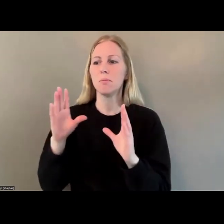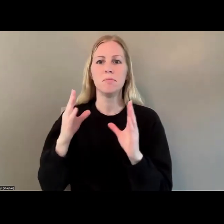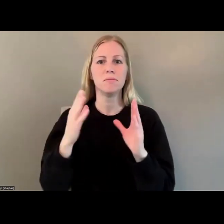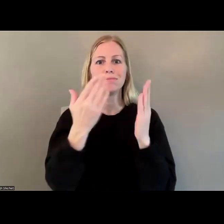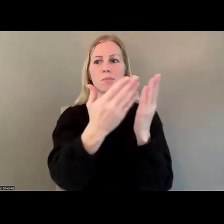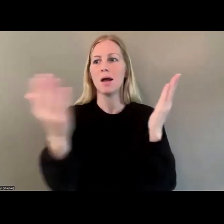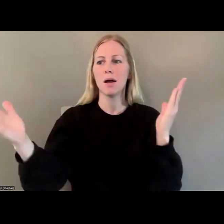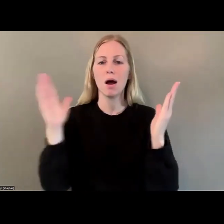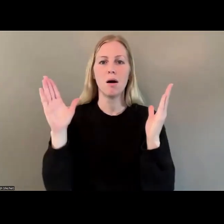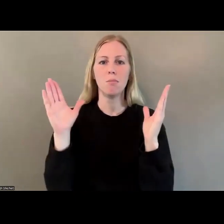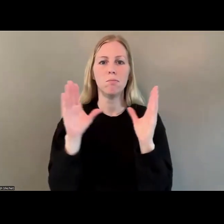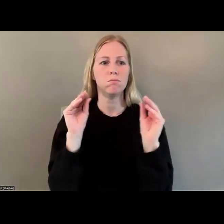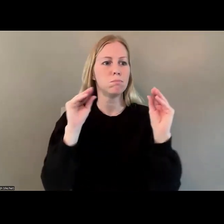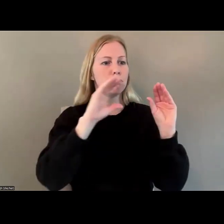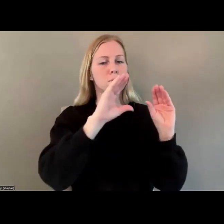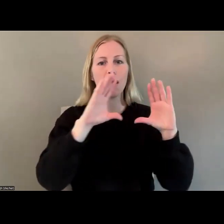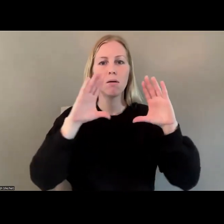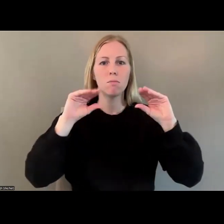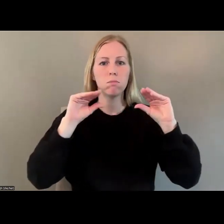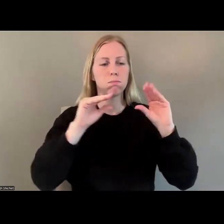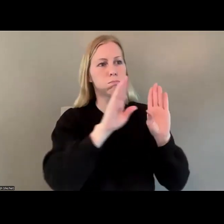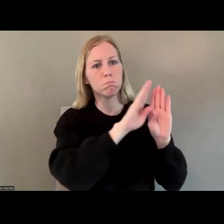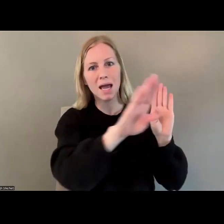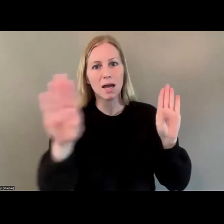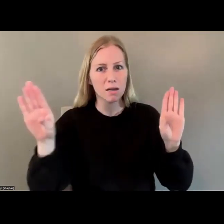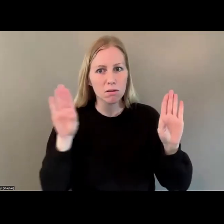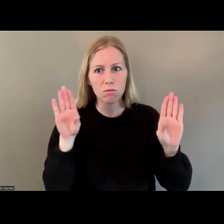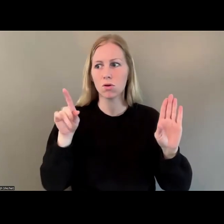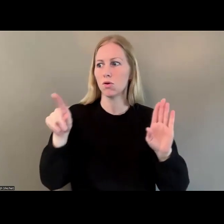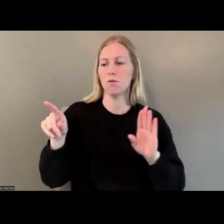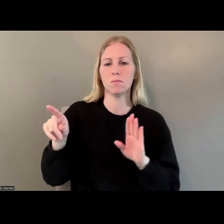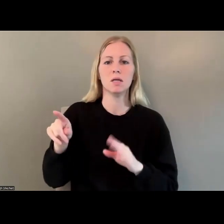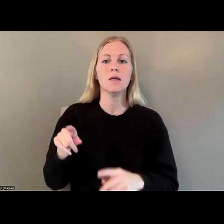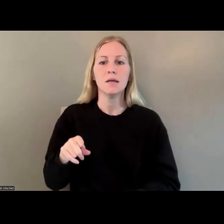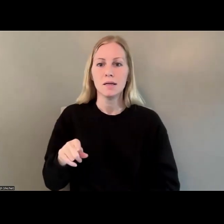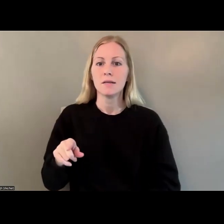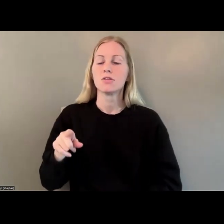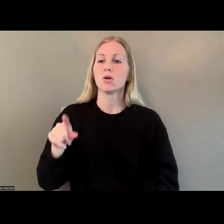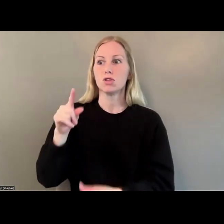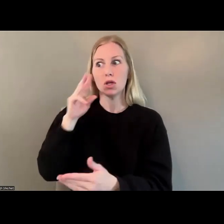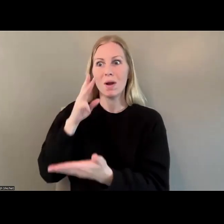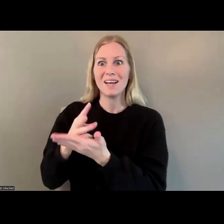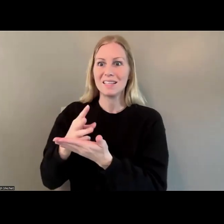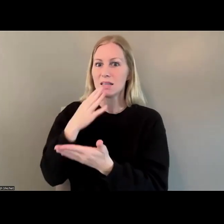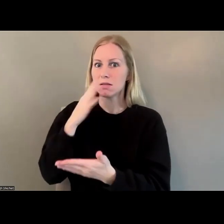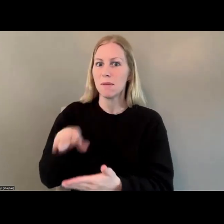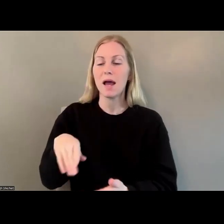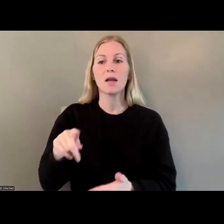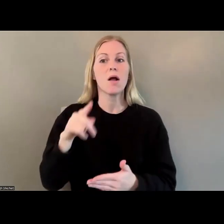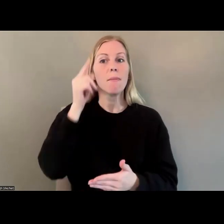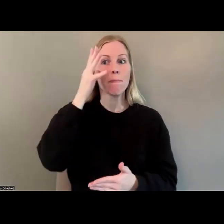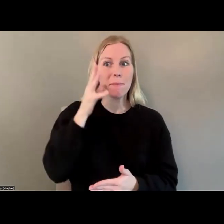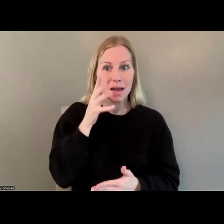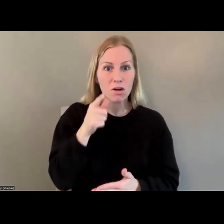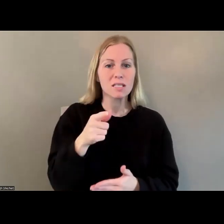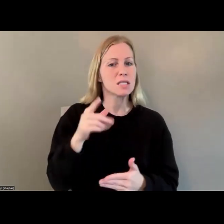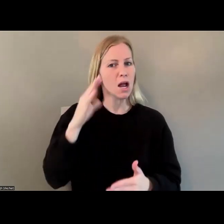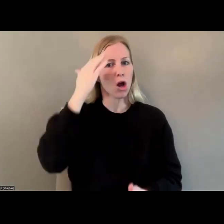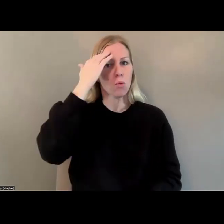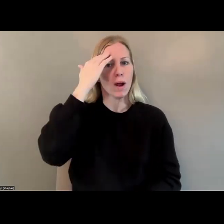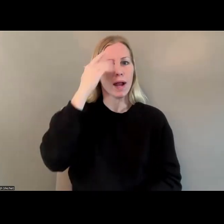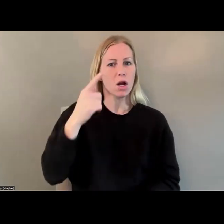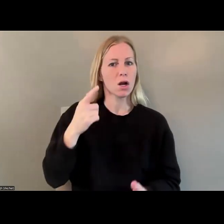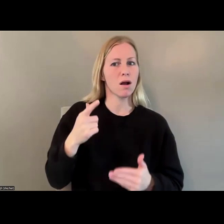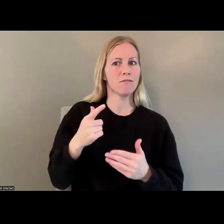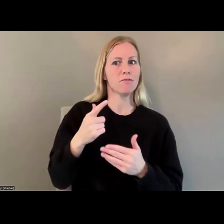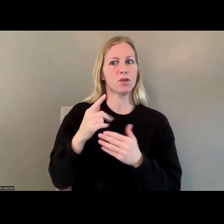so that she could witness how bad it could get. She said that although parents were aware of the restraints in timeout rooms, she